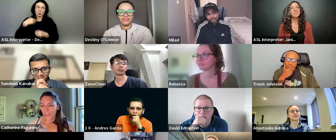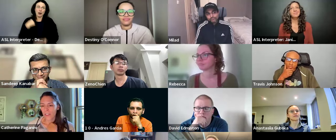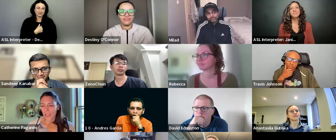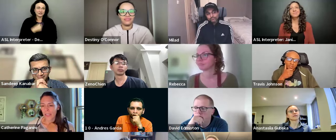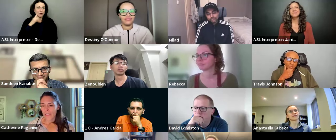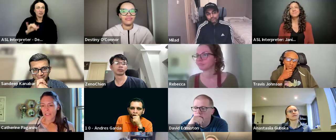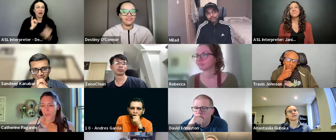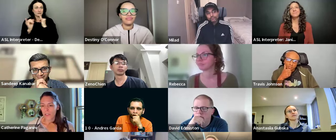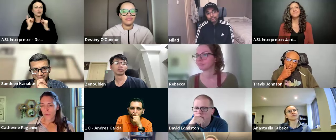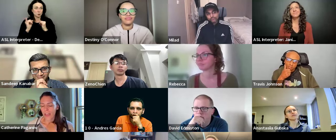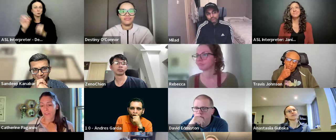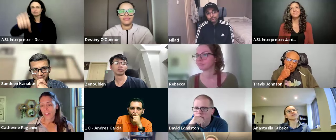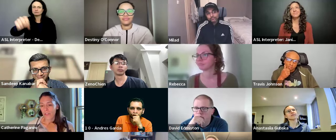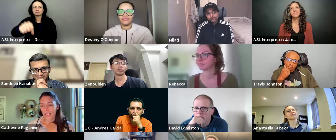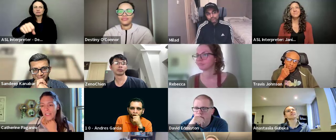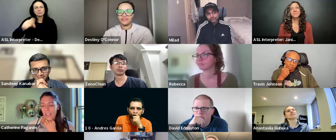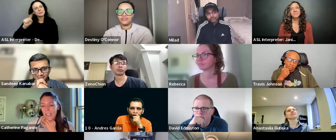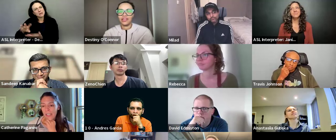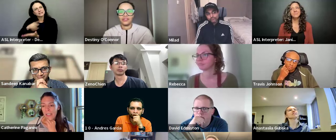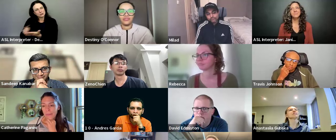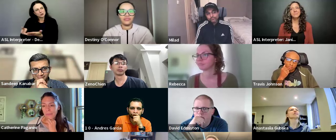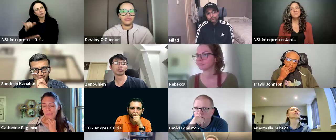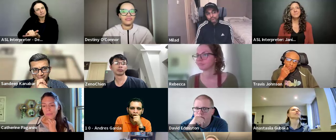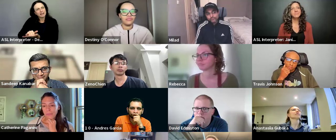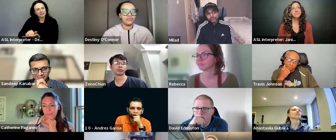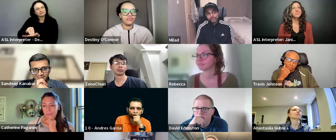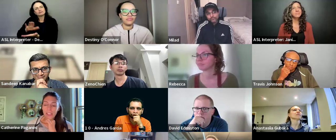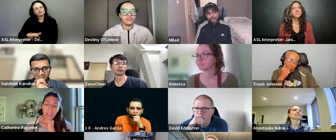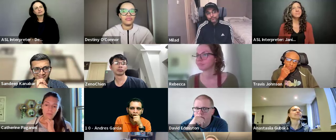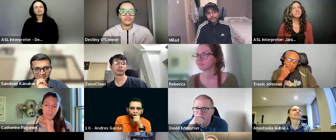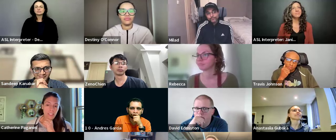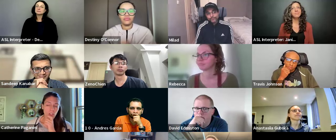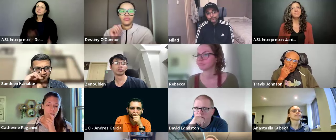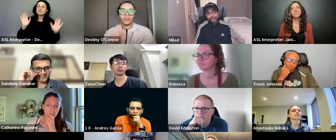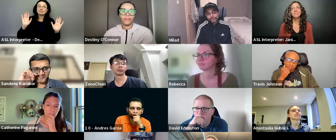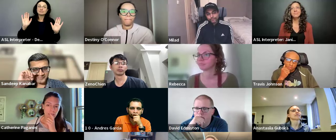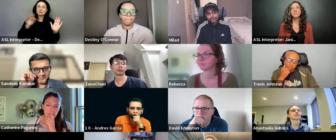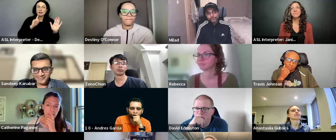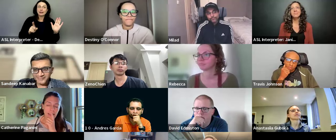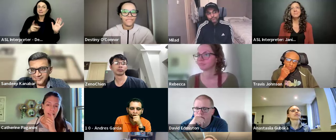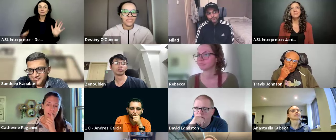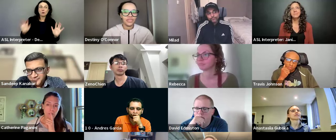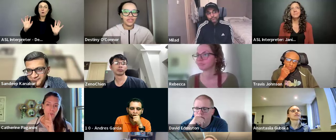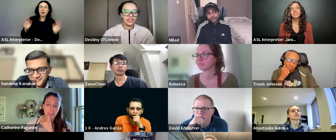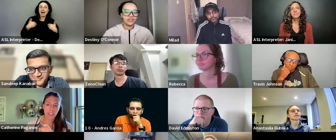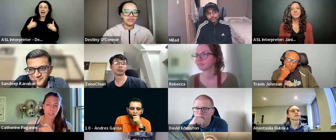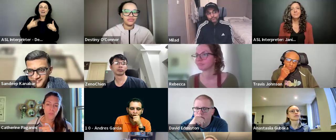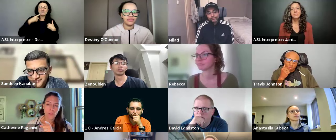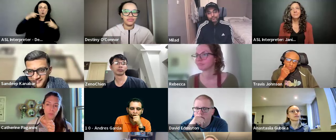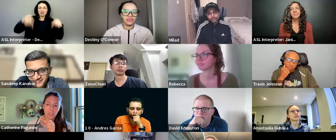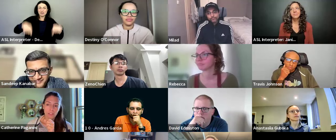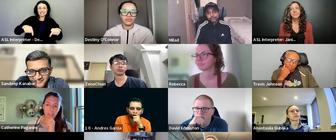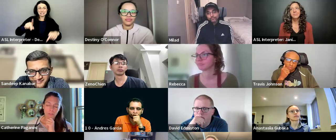so we'll definitely do that as well. So we have to schedule that. And yeah, that's all I have for